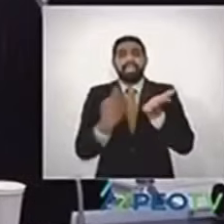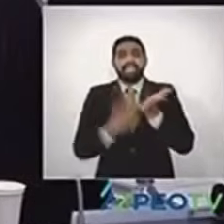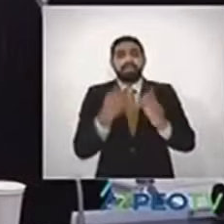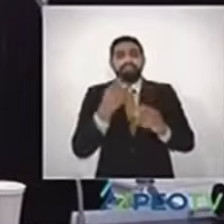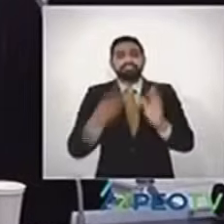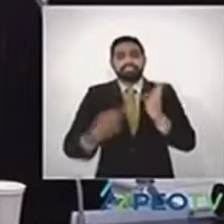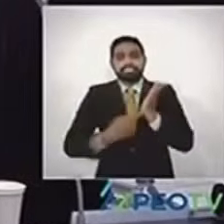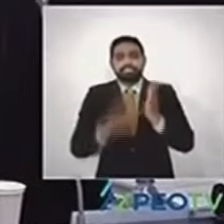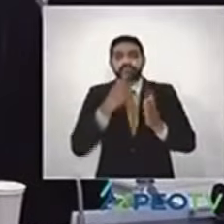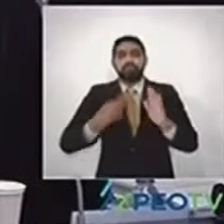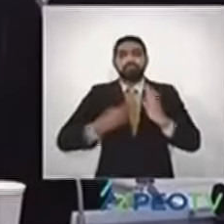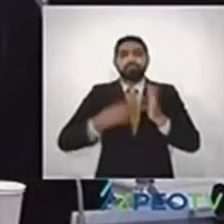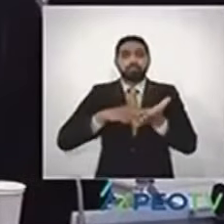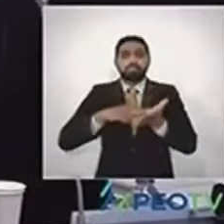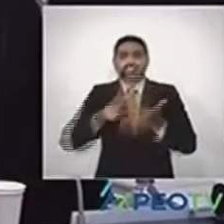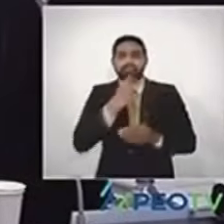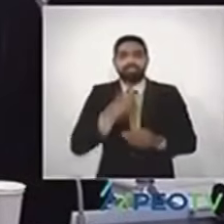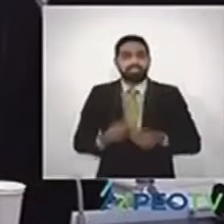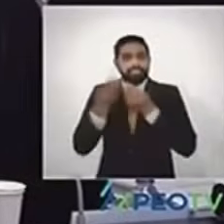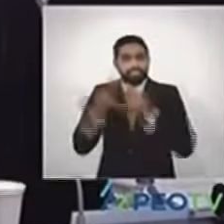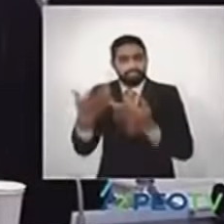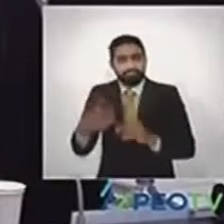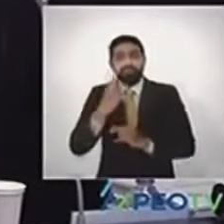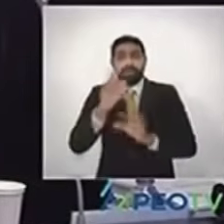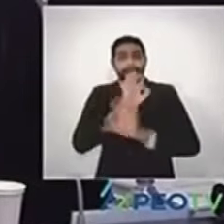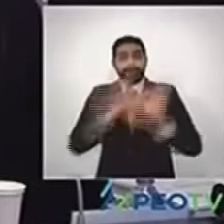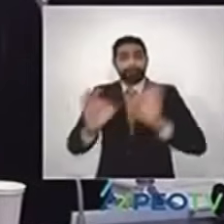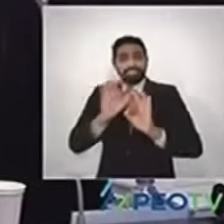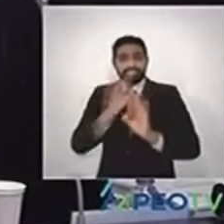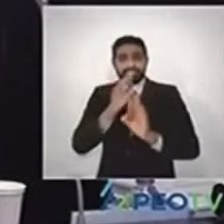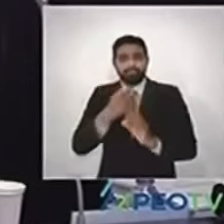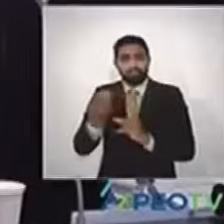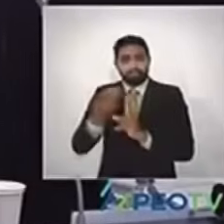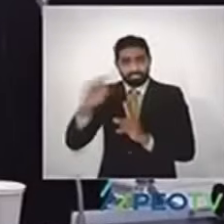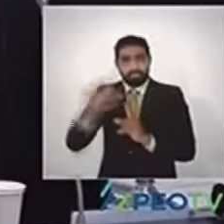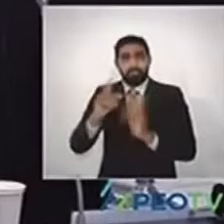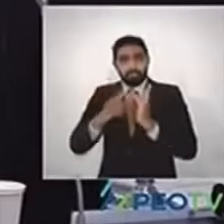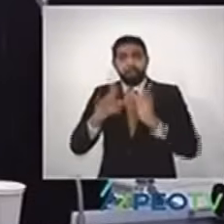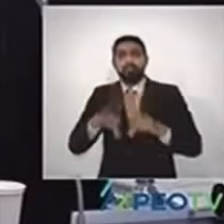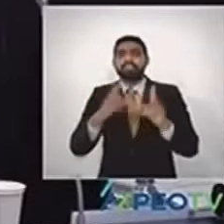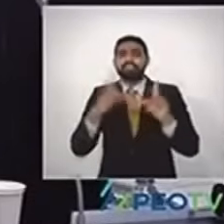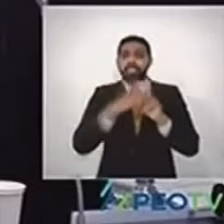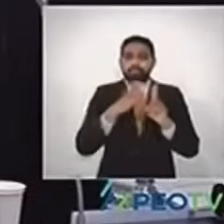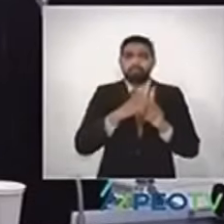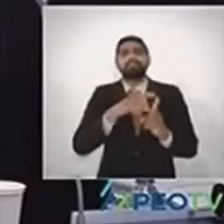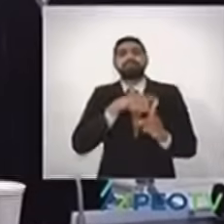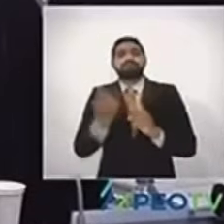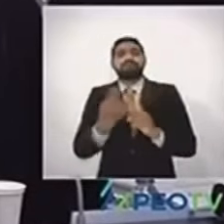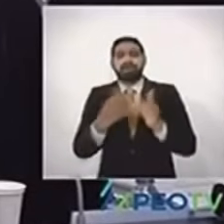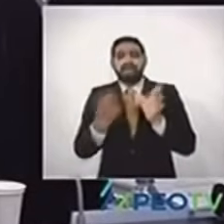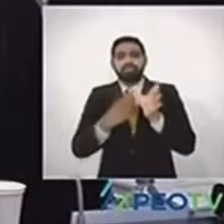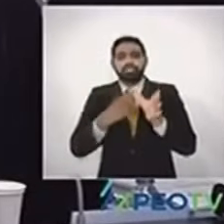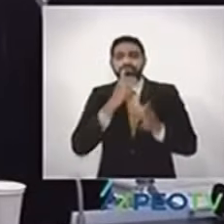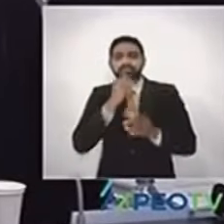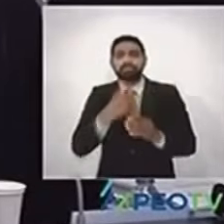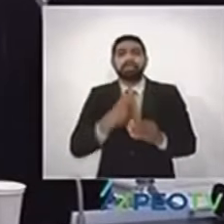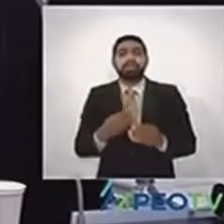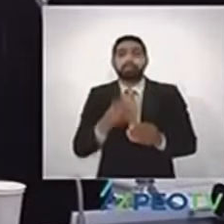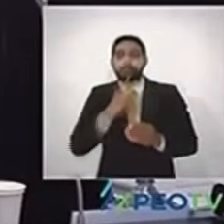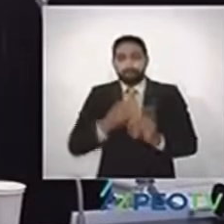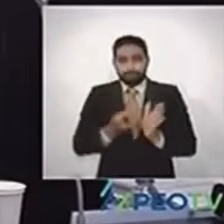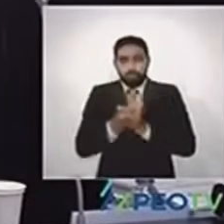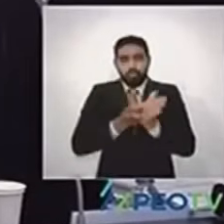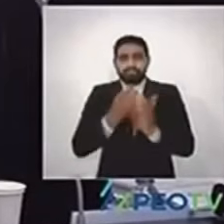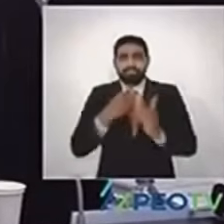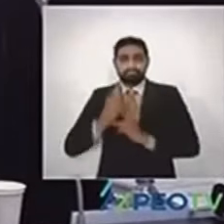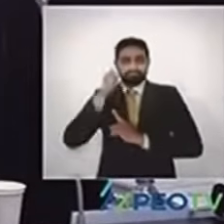and introduced a new process to construct a road from Dematagoda to Aturugiriya. The true cost of the road is $75 million. But we will